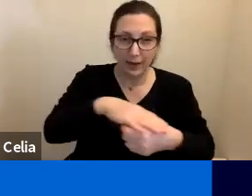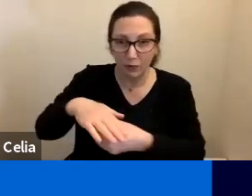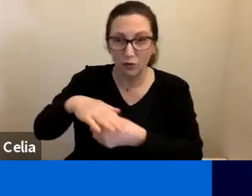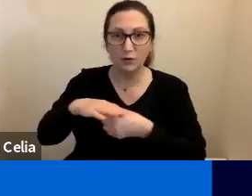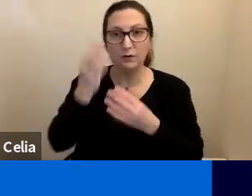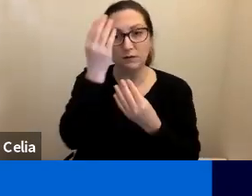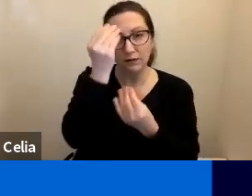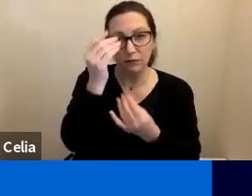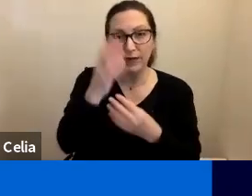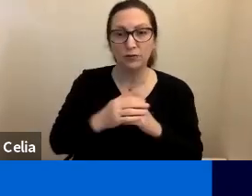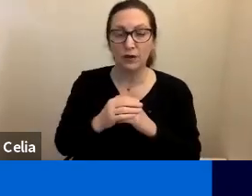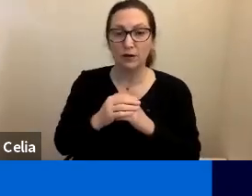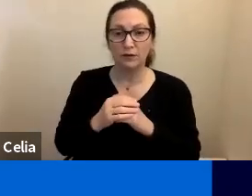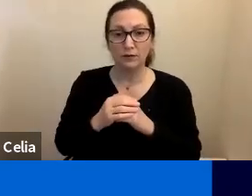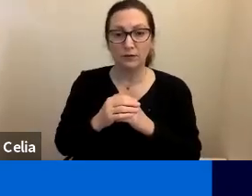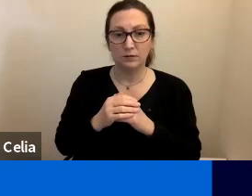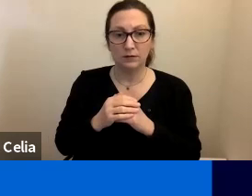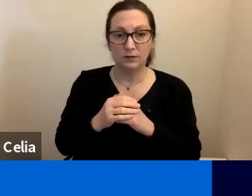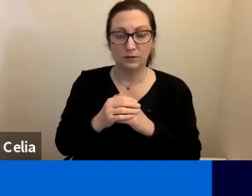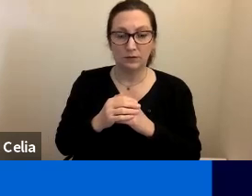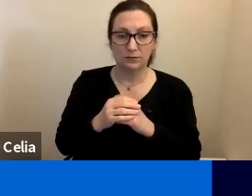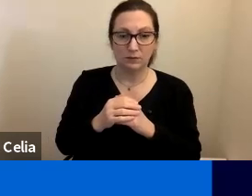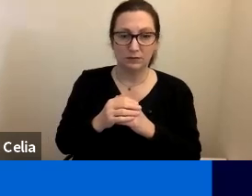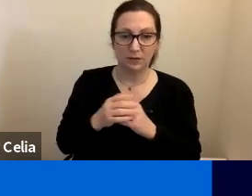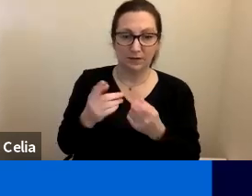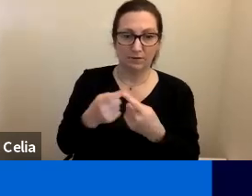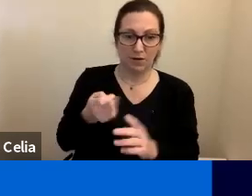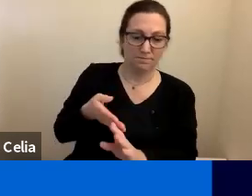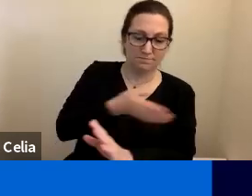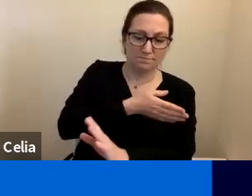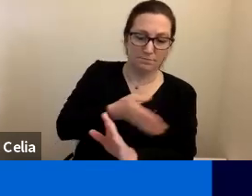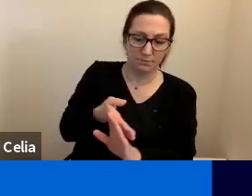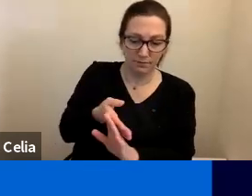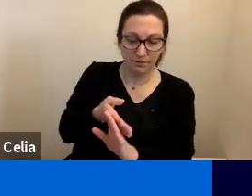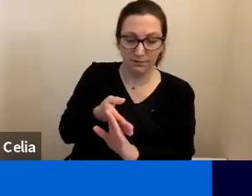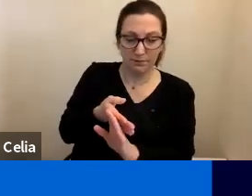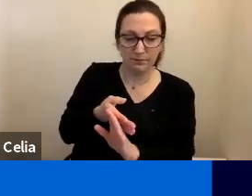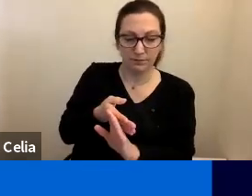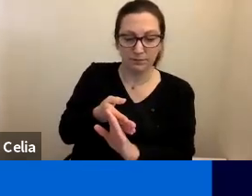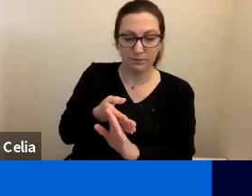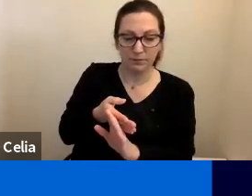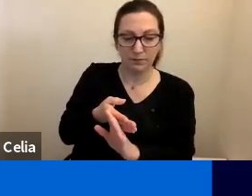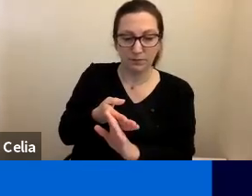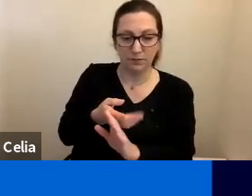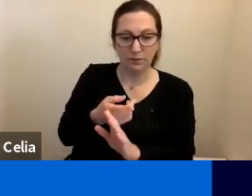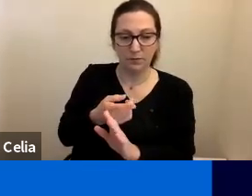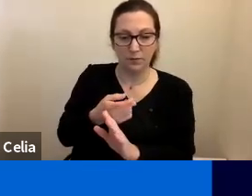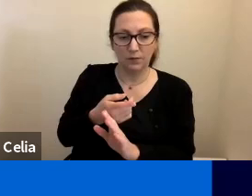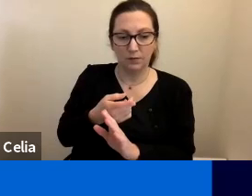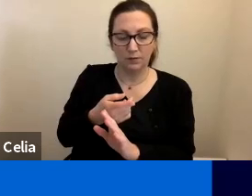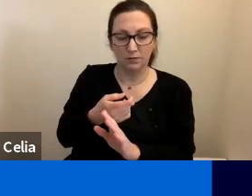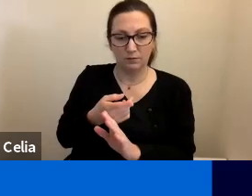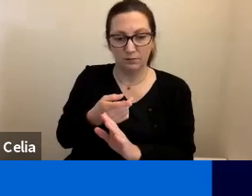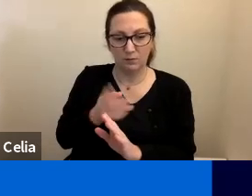we've asked for, all with a historical lens, that we have that is being appropriately